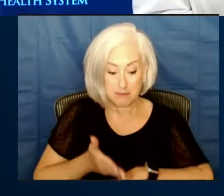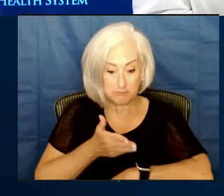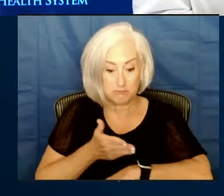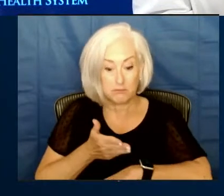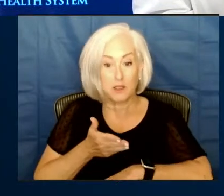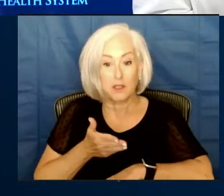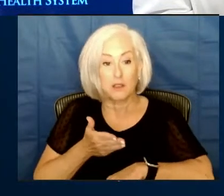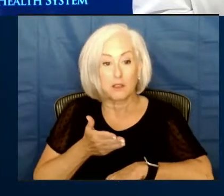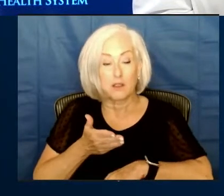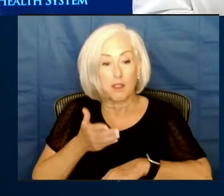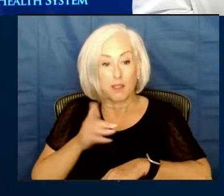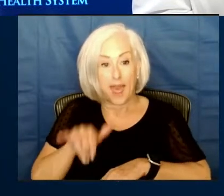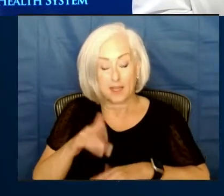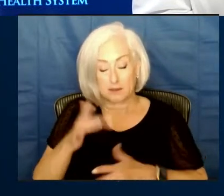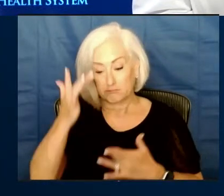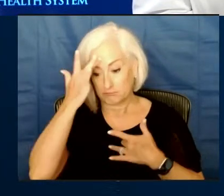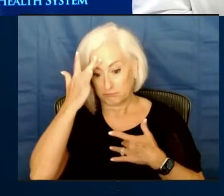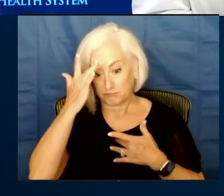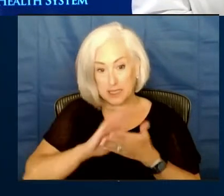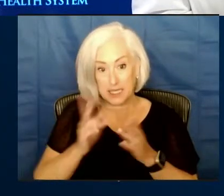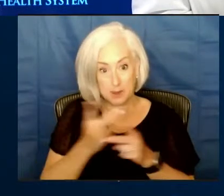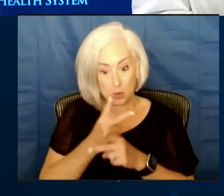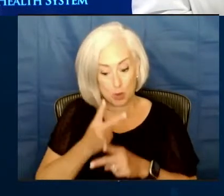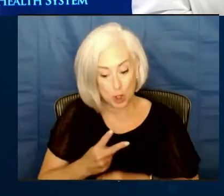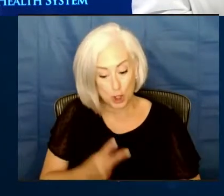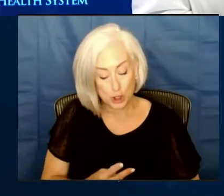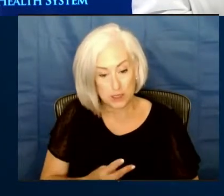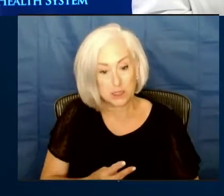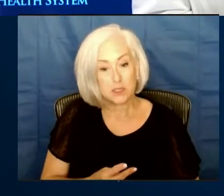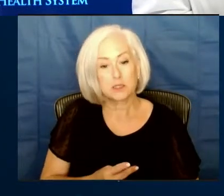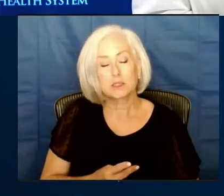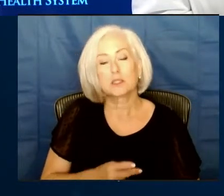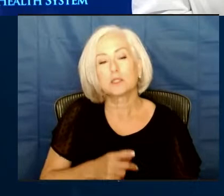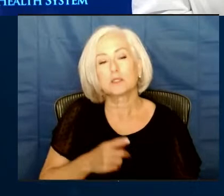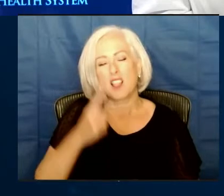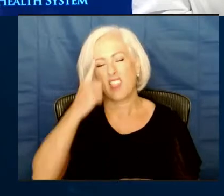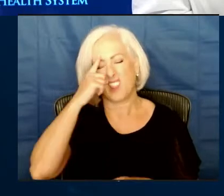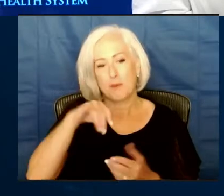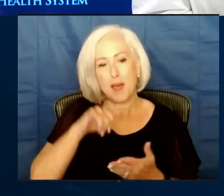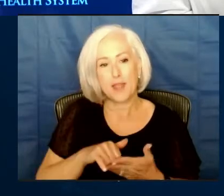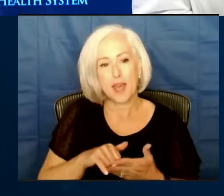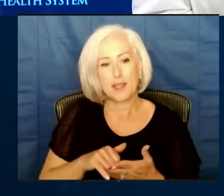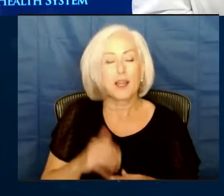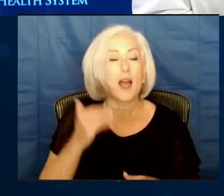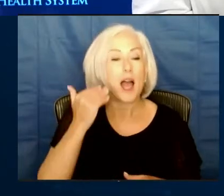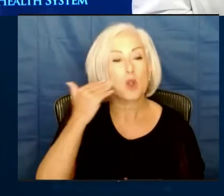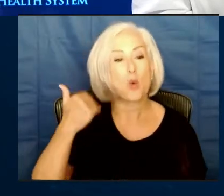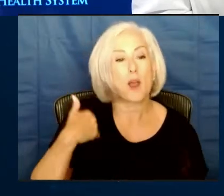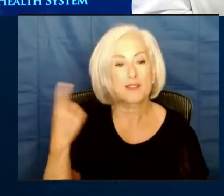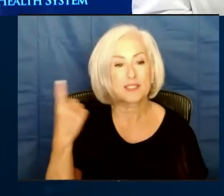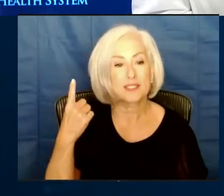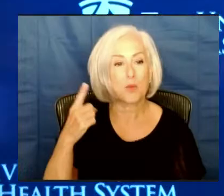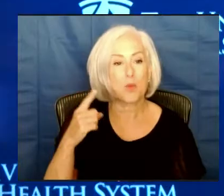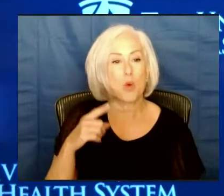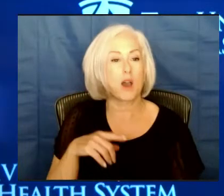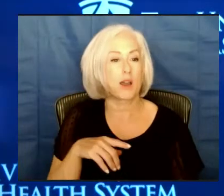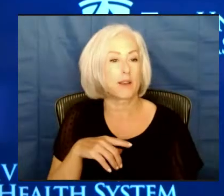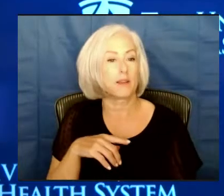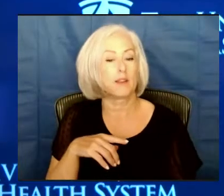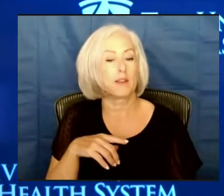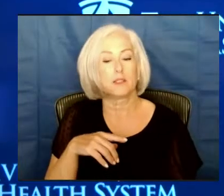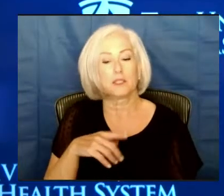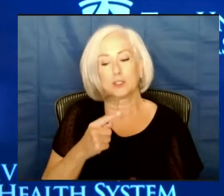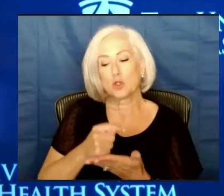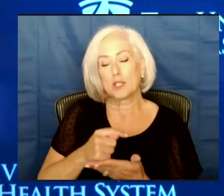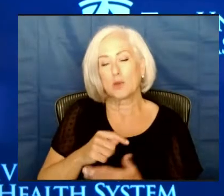really good. And sometimes I know treating enough patients with influenza, sometimes say, hey, when I stopped my Tamiflu,